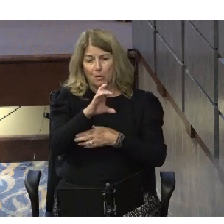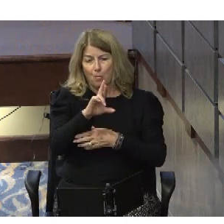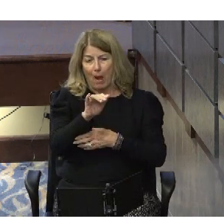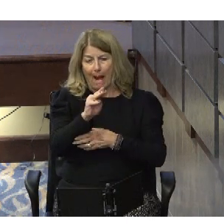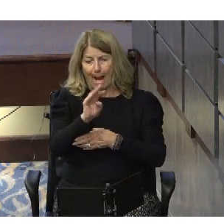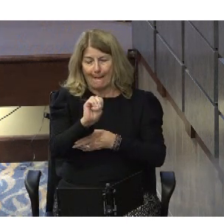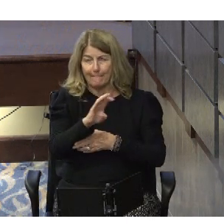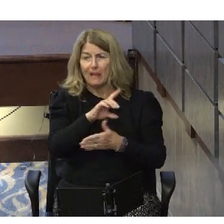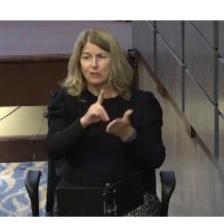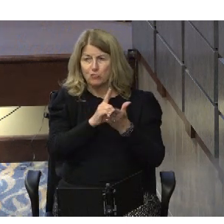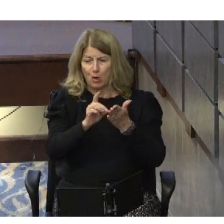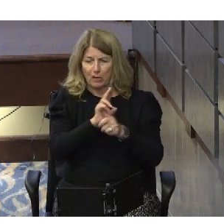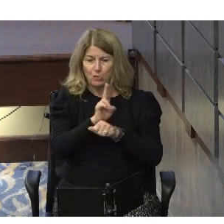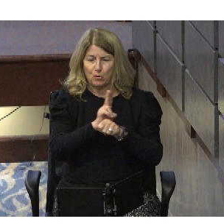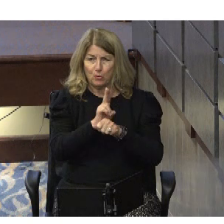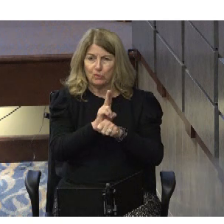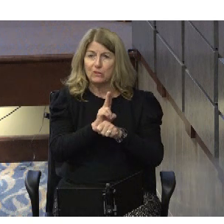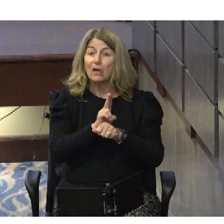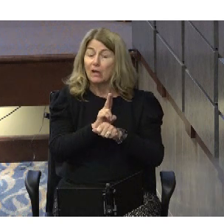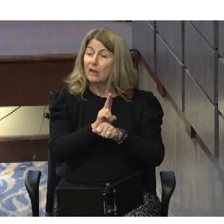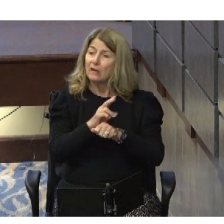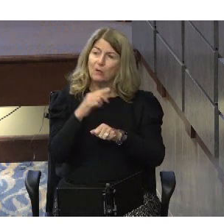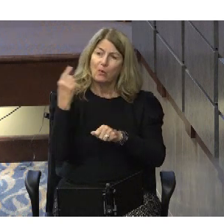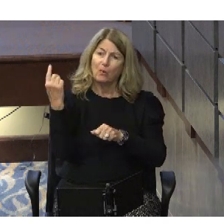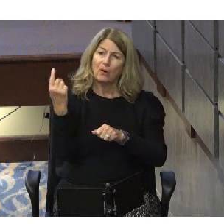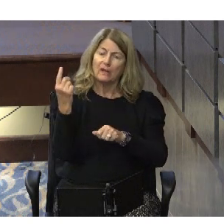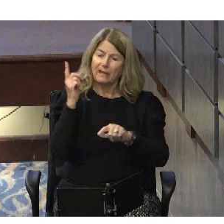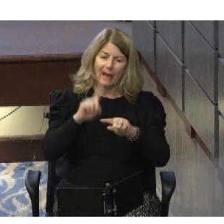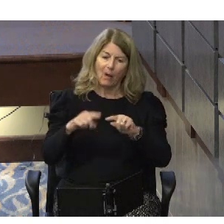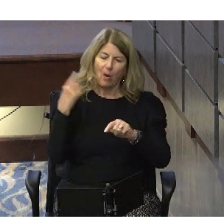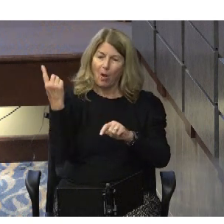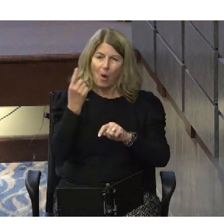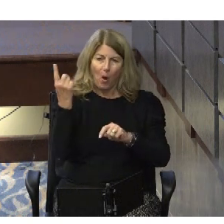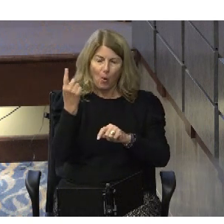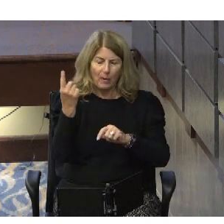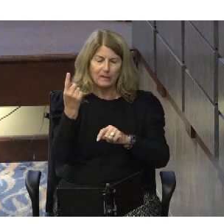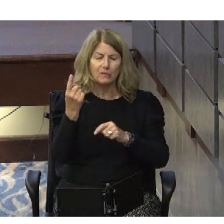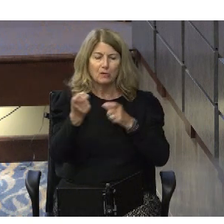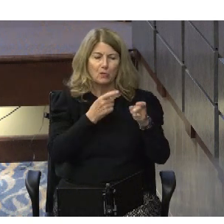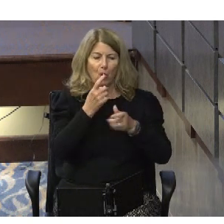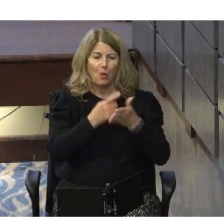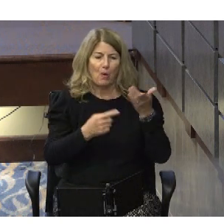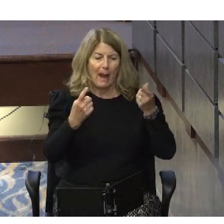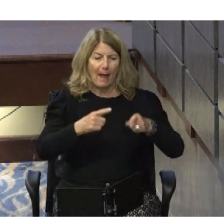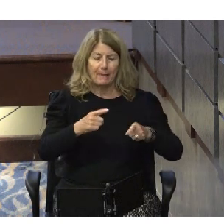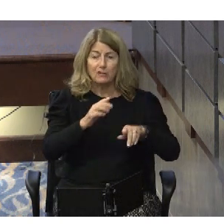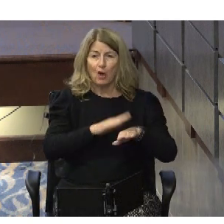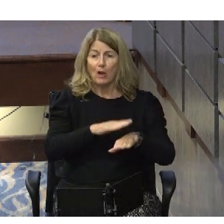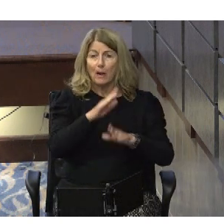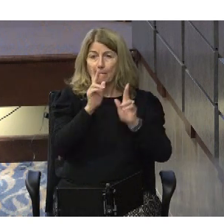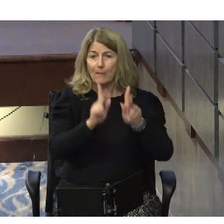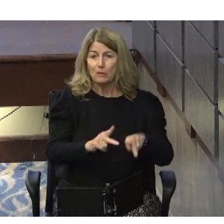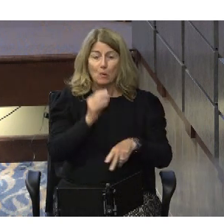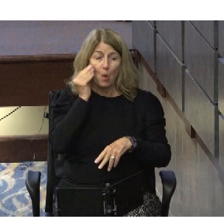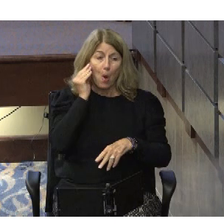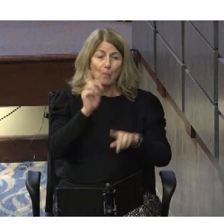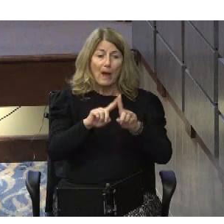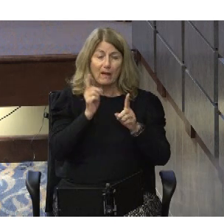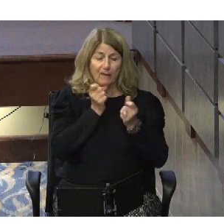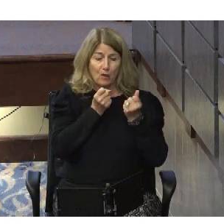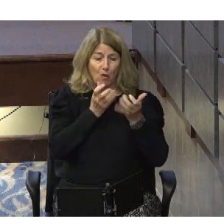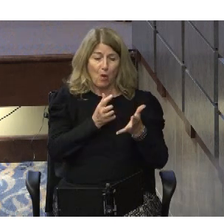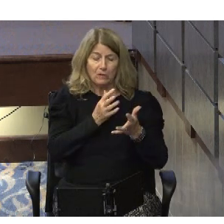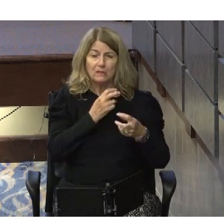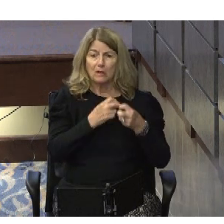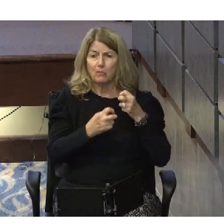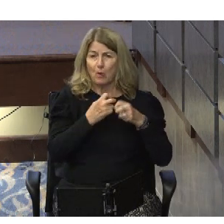any neighborhood, we cannot always control what goes on in someone's home. But if, however, it spills out into the neighborhood and causes problems, of course the appropriate authorities,